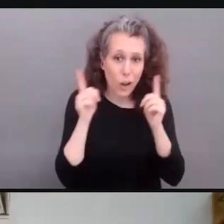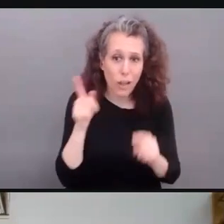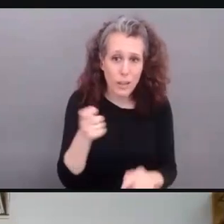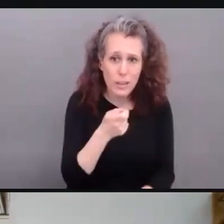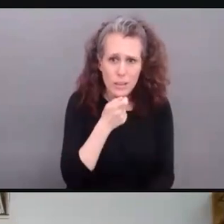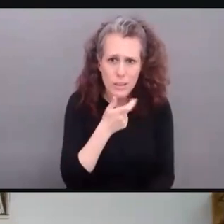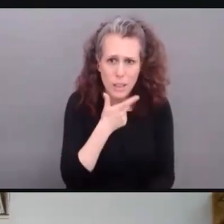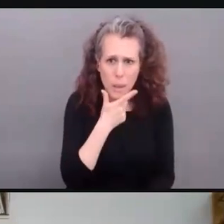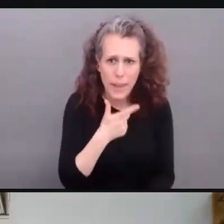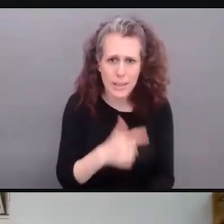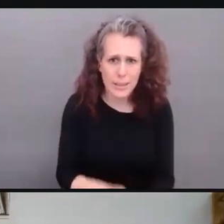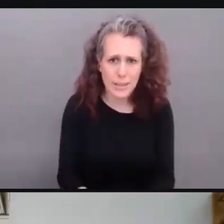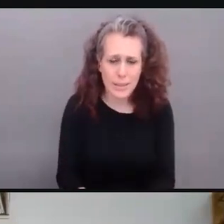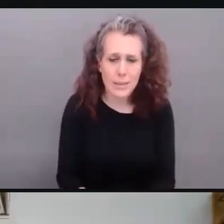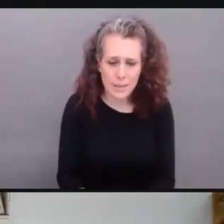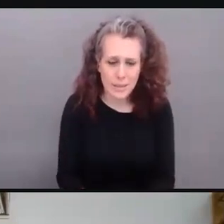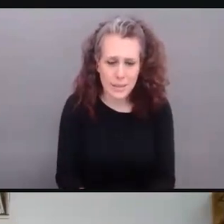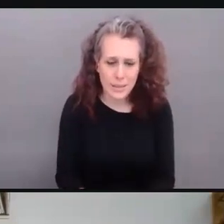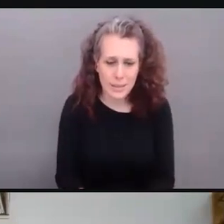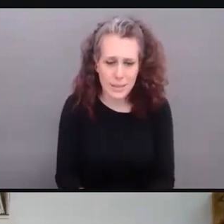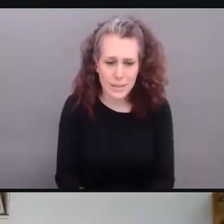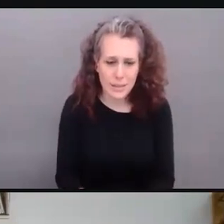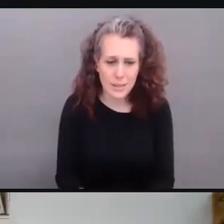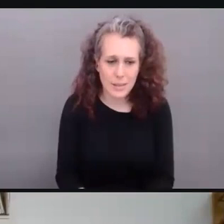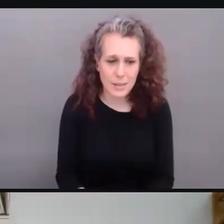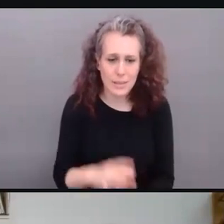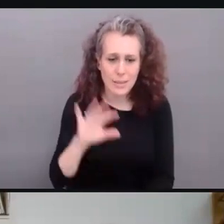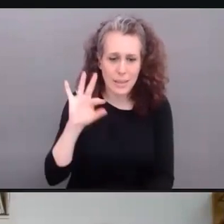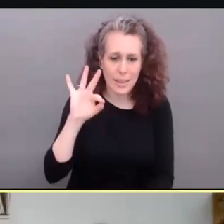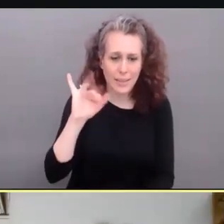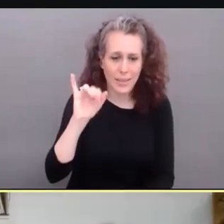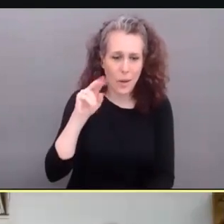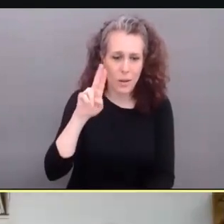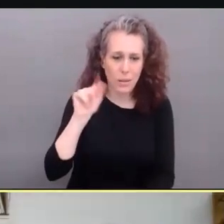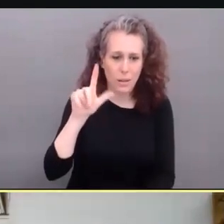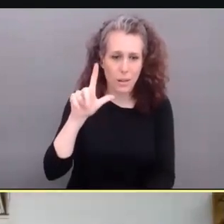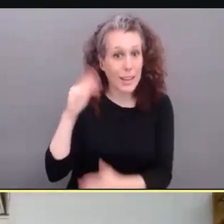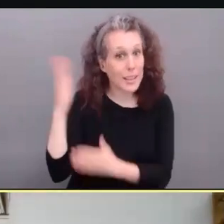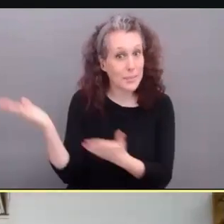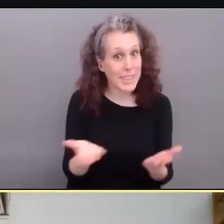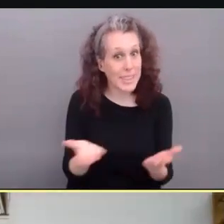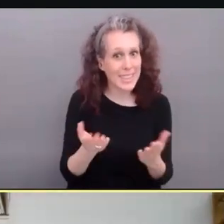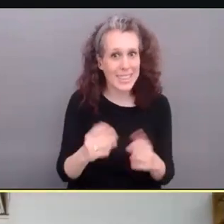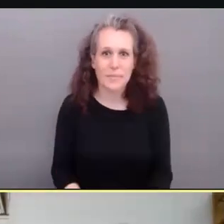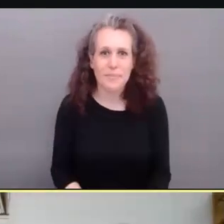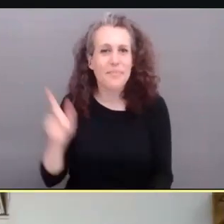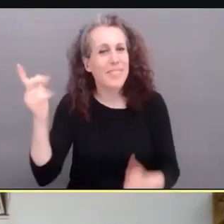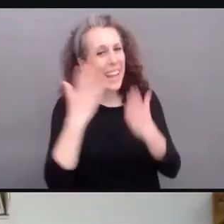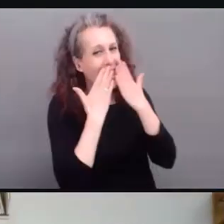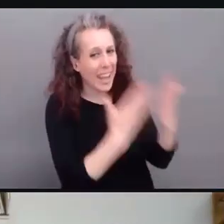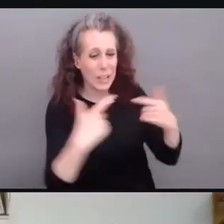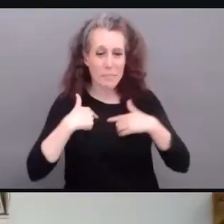in the University College Dublin. Fionnuala, please. Thank you, Fernando, and delighted to be